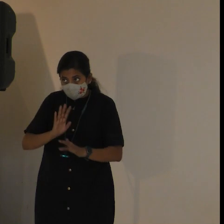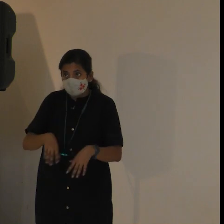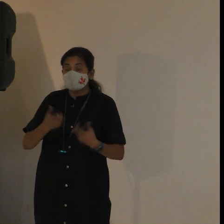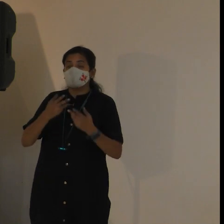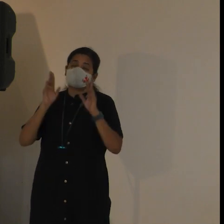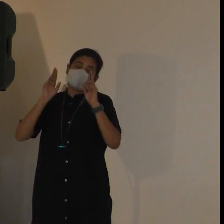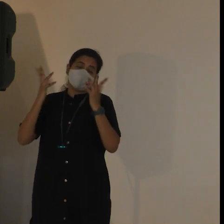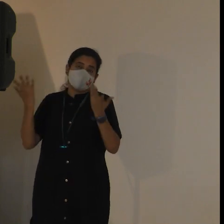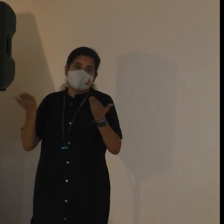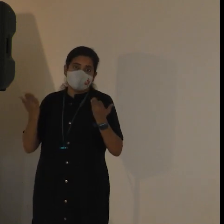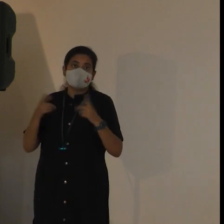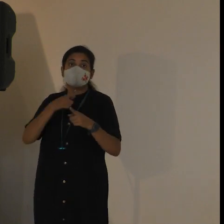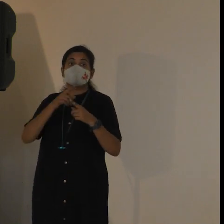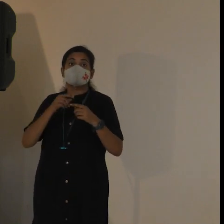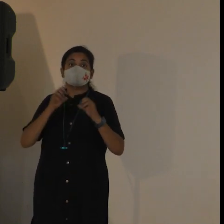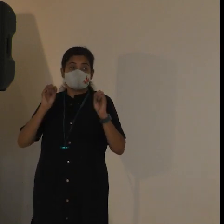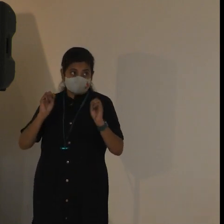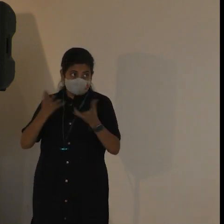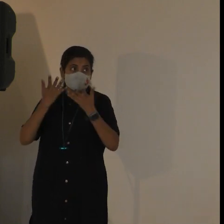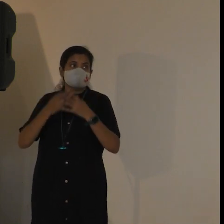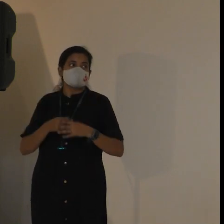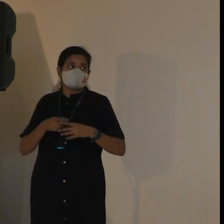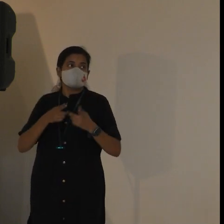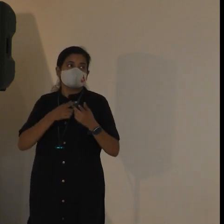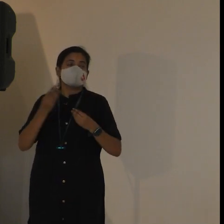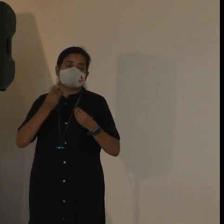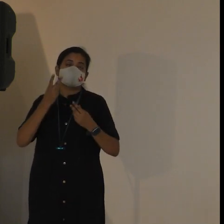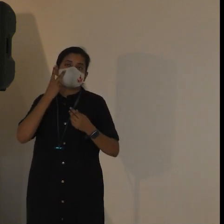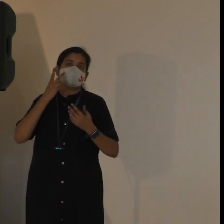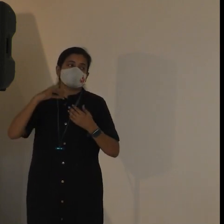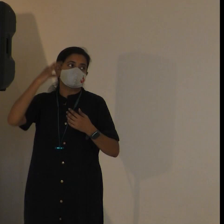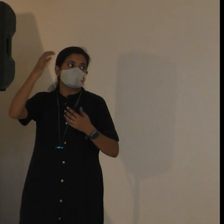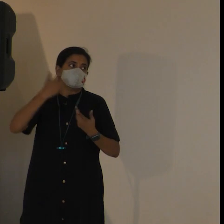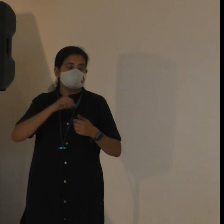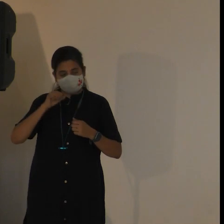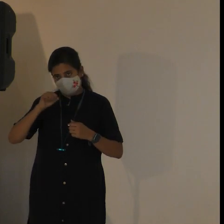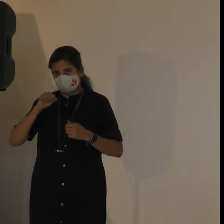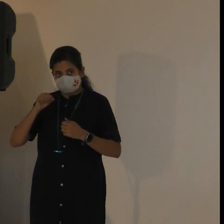and hopefully our interventions will set the stage for that. Of course.